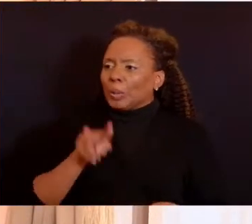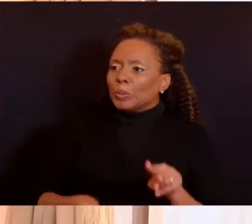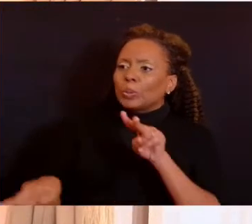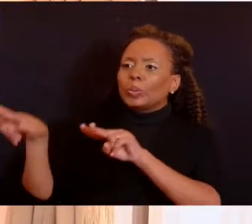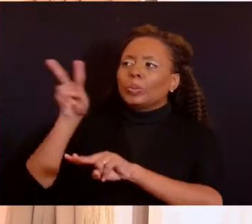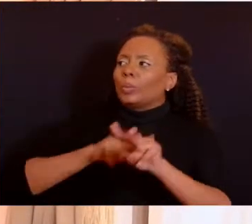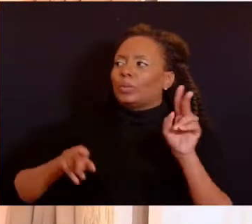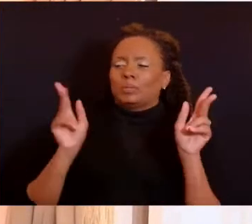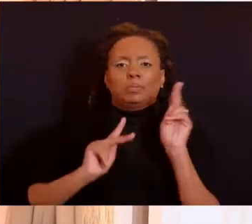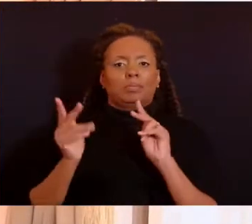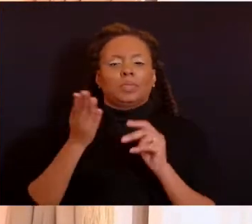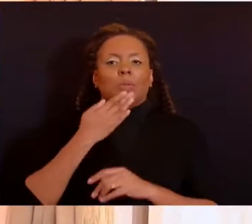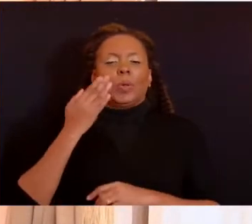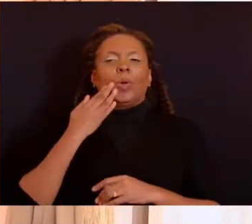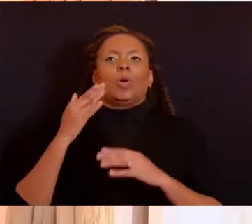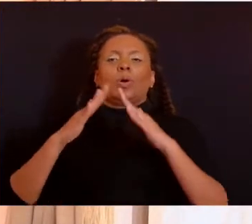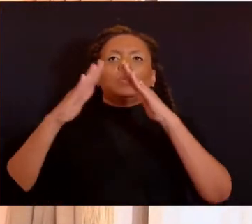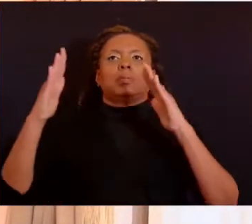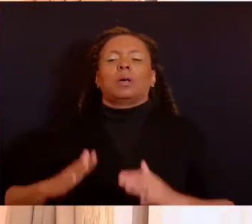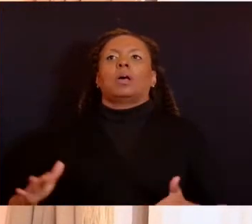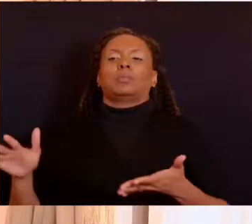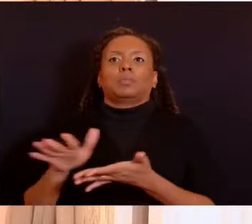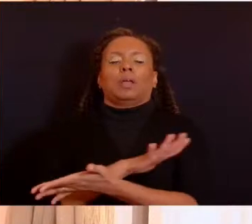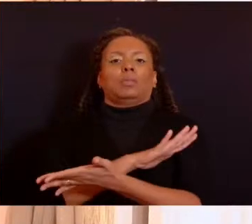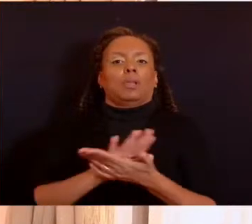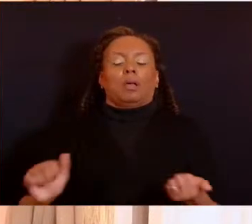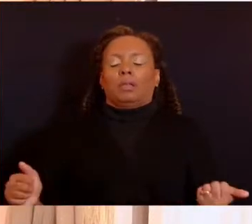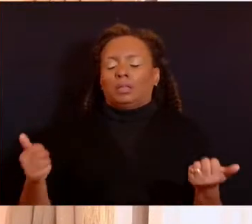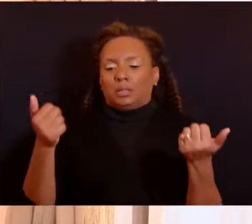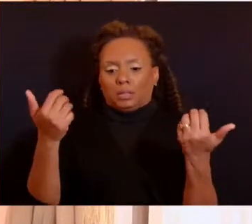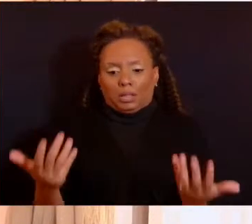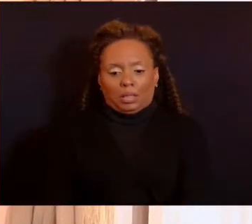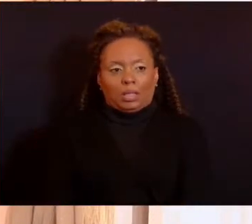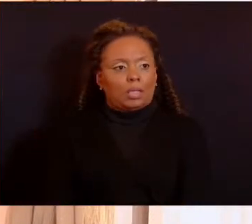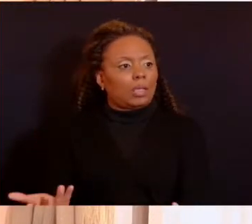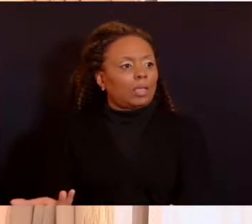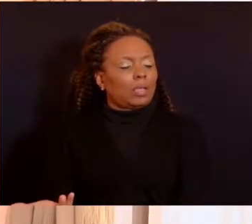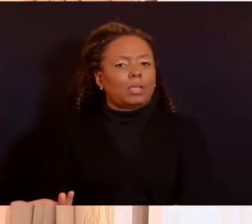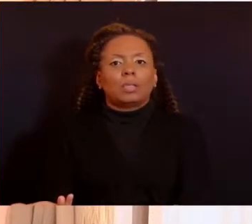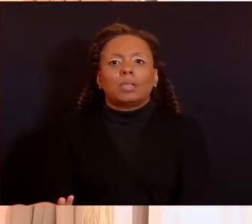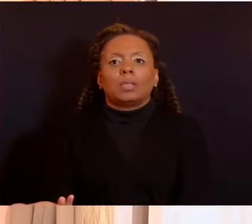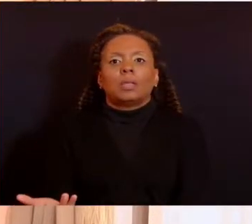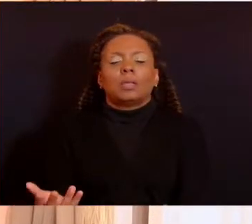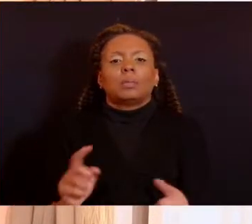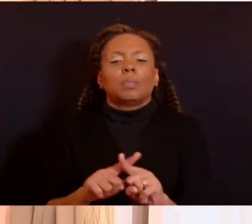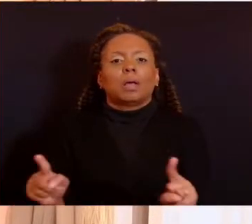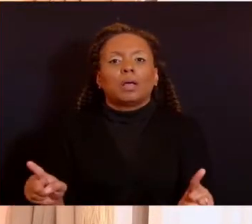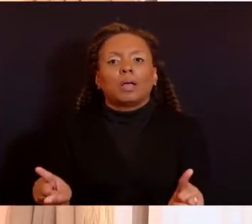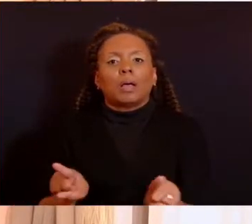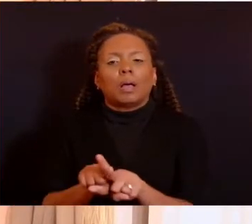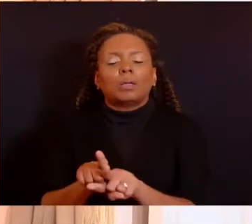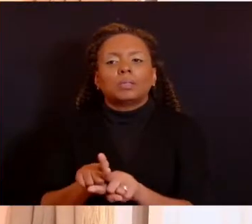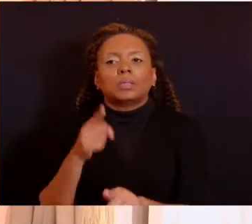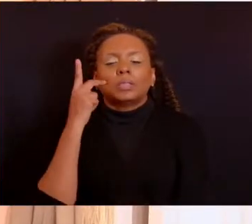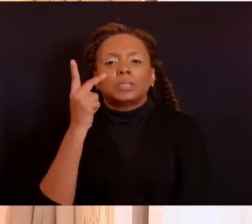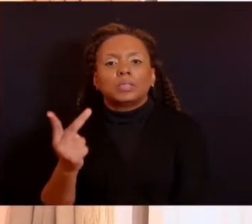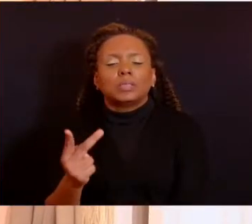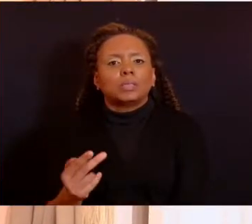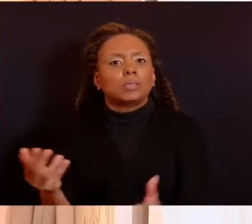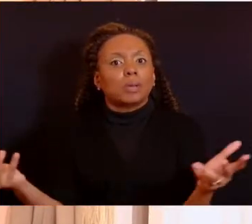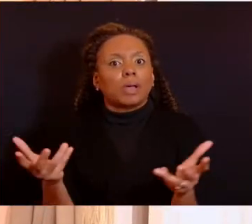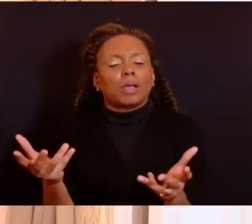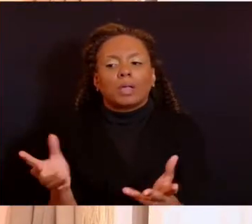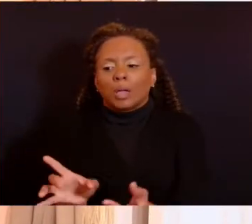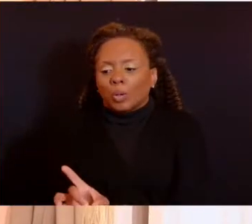people's homes. They lost everything in some instances. But what I saw was a spirit that was resilient